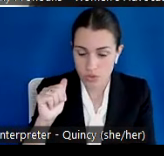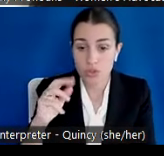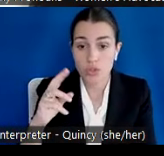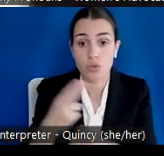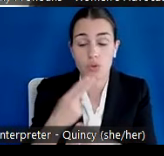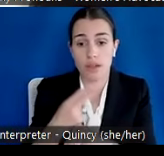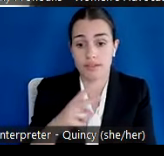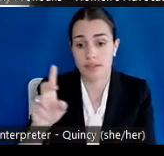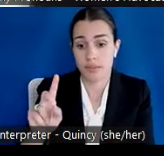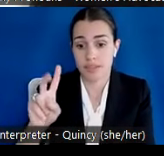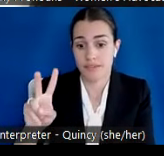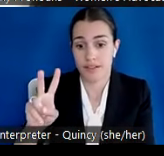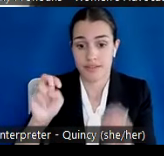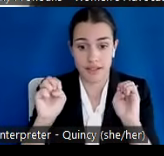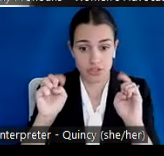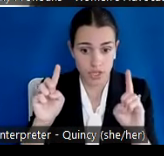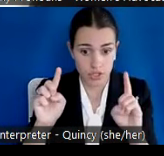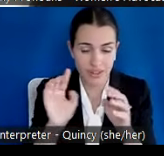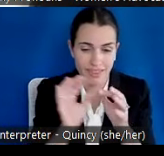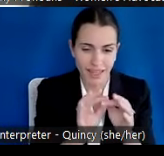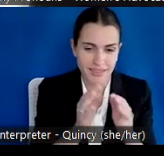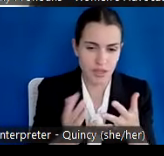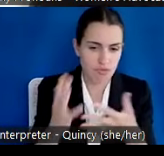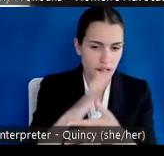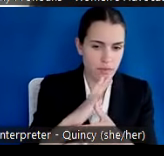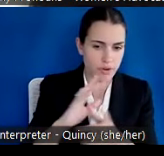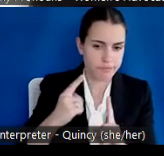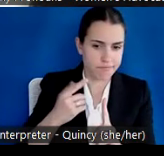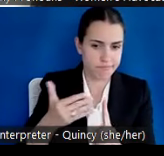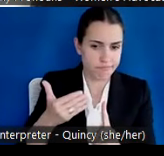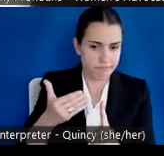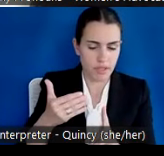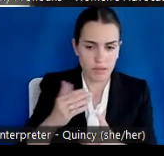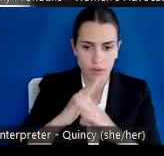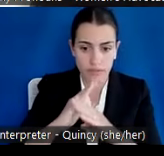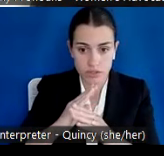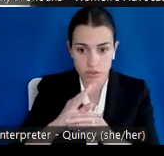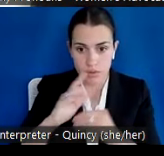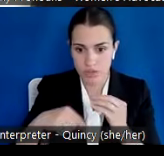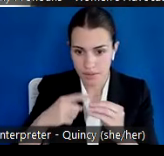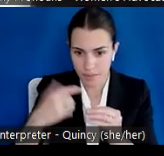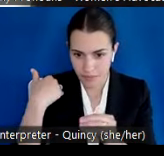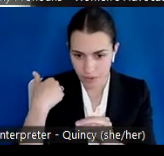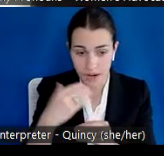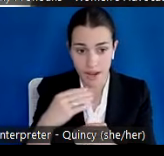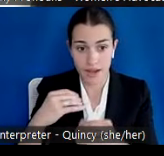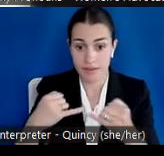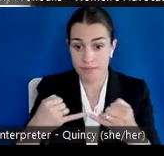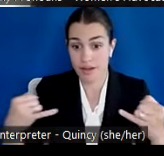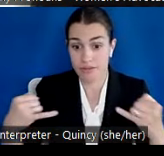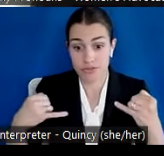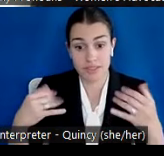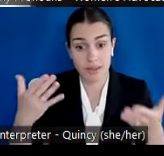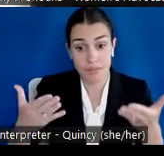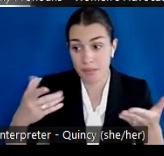violence education, which kind of falls into that primary prevention we were talking about earlier, and also boundaries. They might come to the conclusion